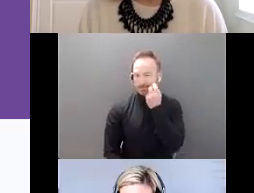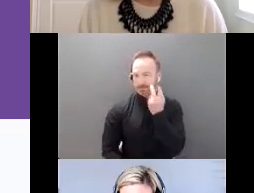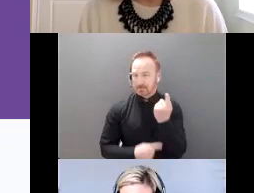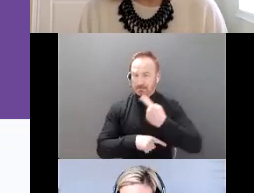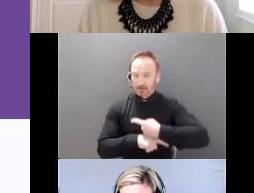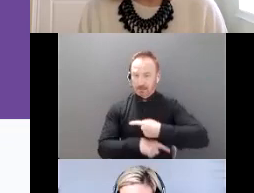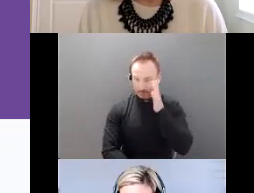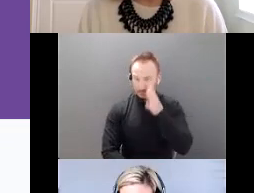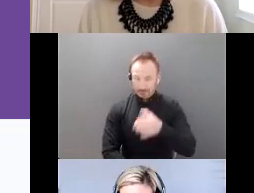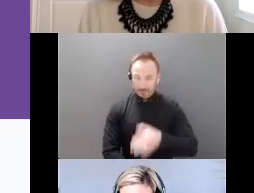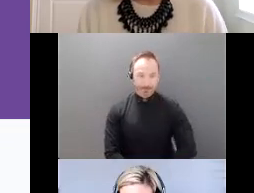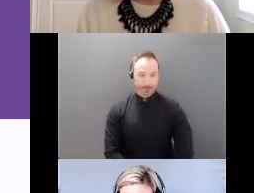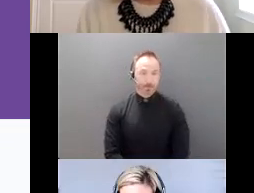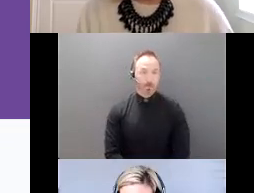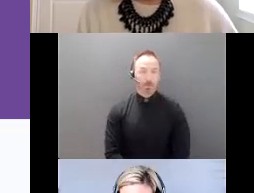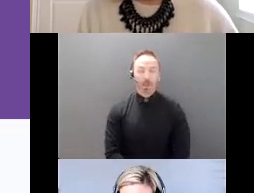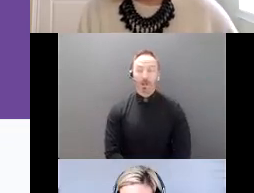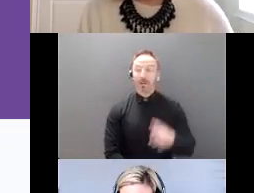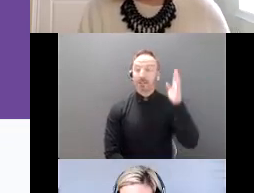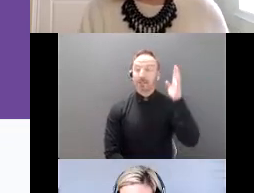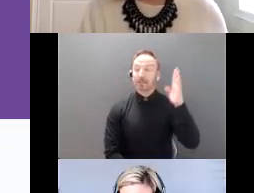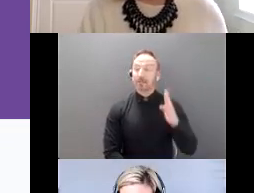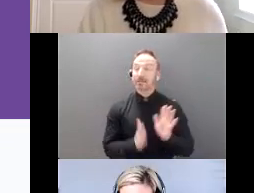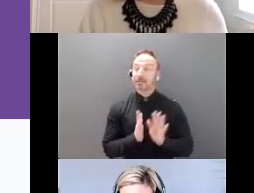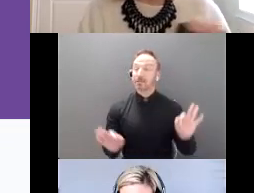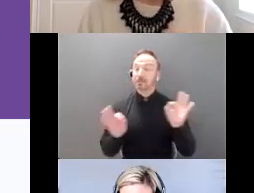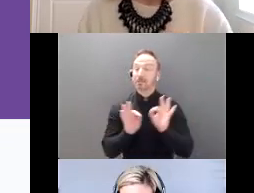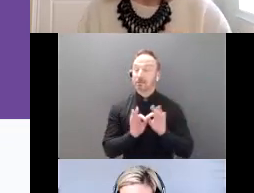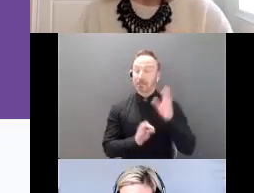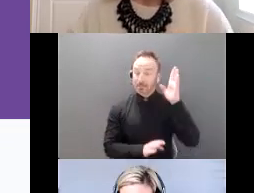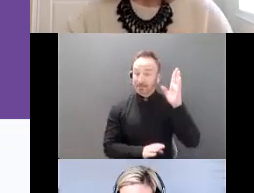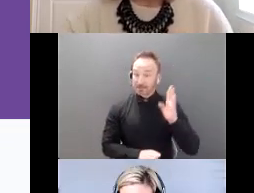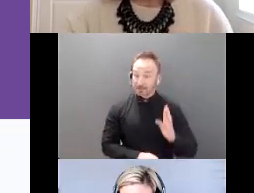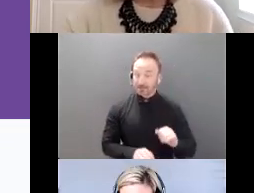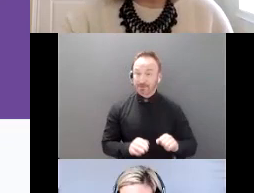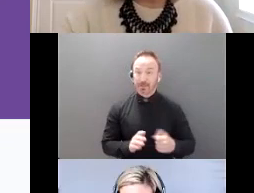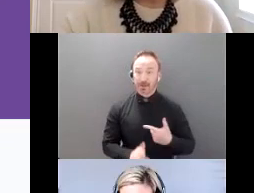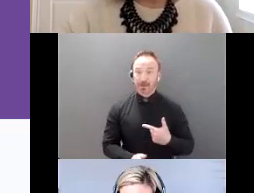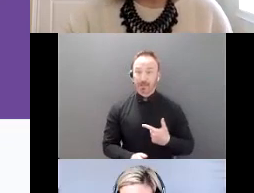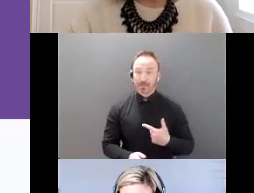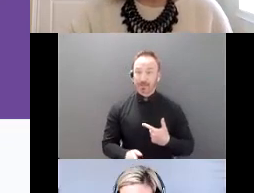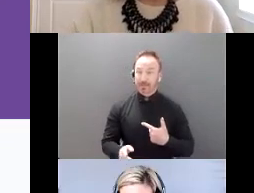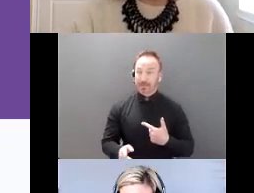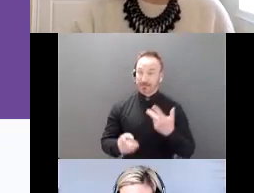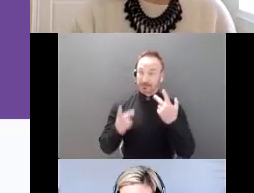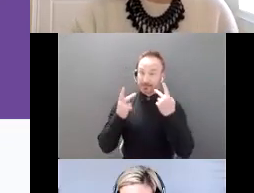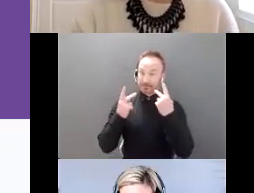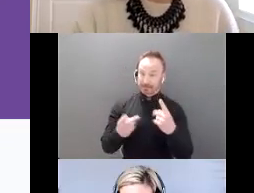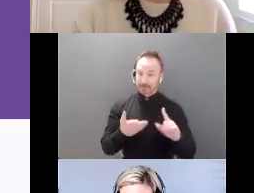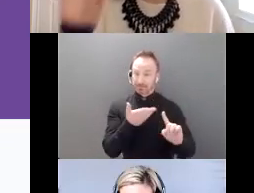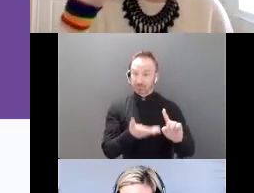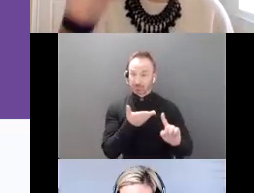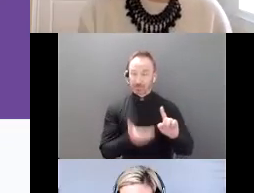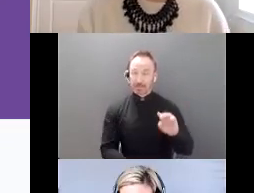So of course, our speaker, we feel it's really important to make sure our speakers are visible. So our keynote speaker is Marianne. She will